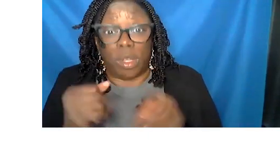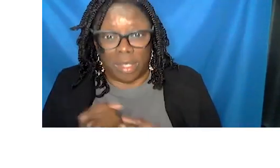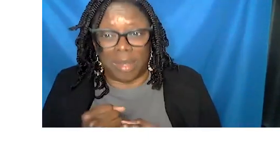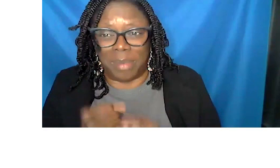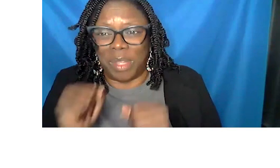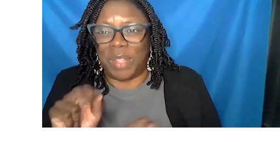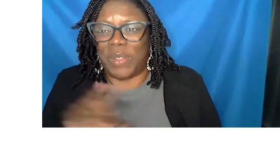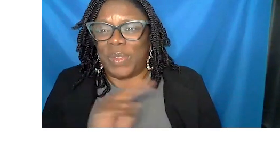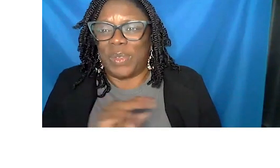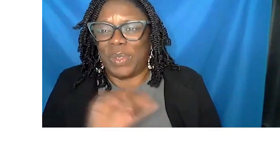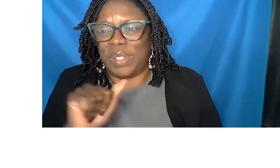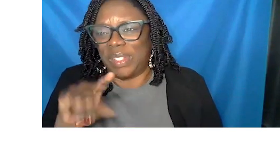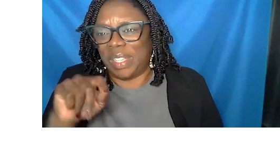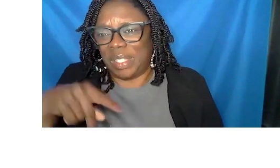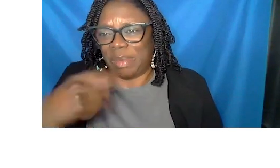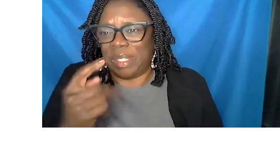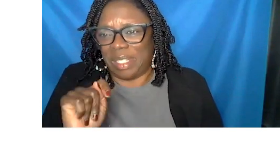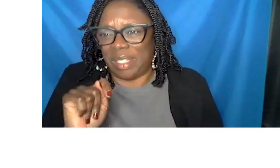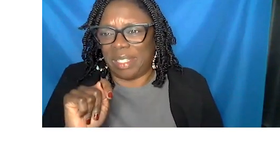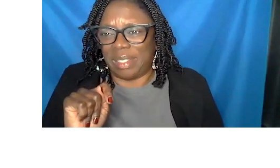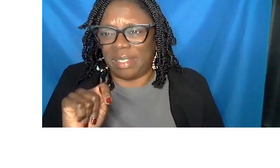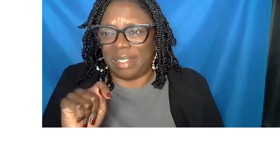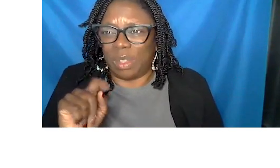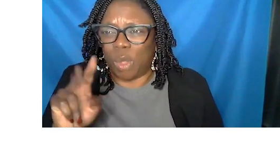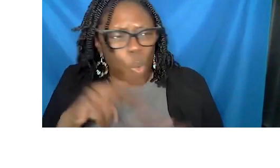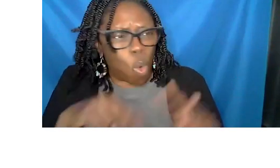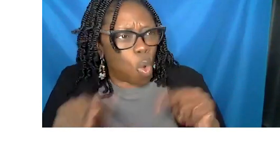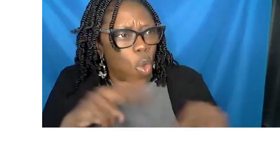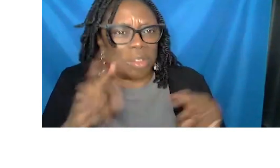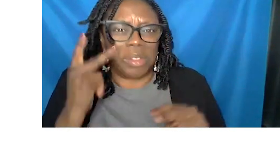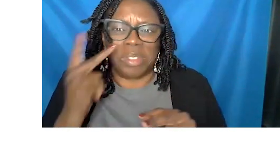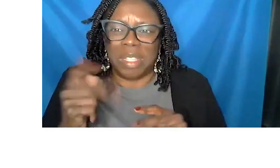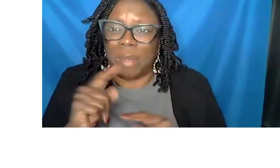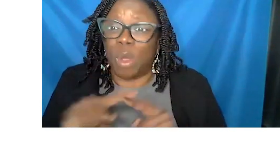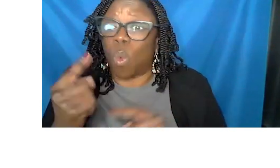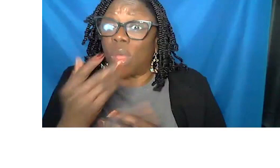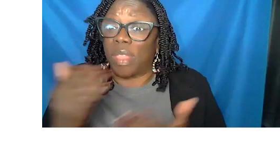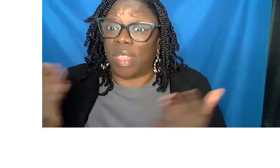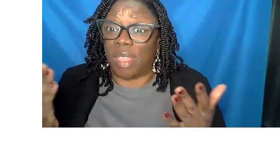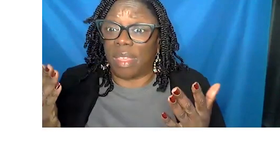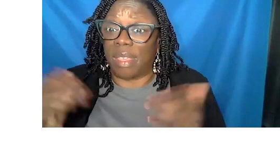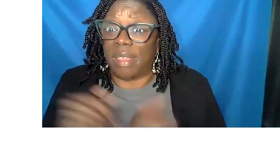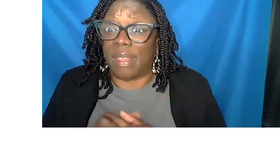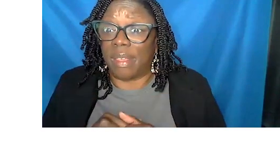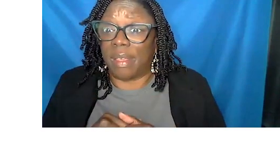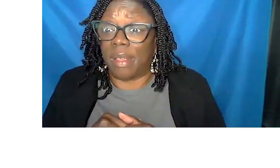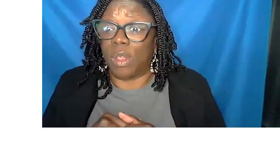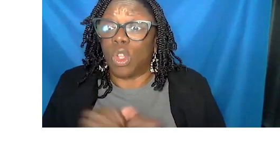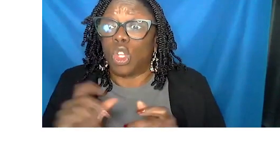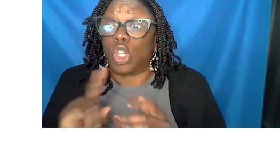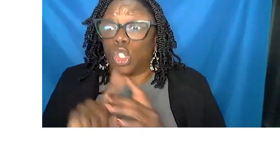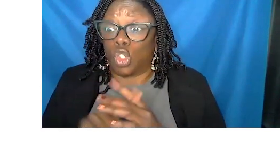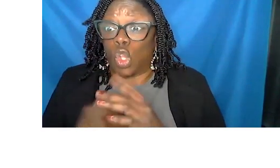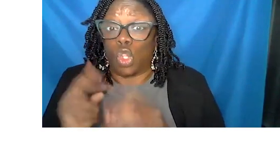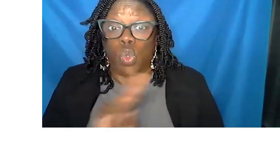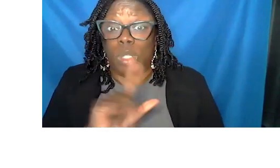use ChatGPT, start putting some prompts. We're going to walk around and help you out with them. But one of the things that once you start using these